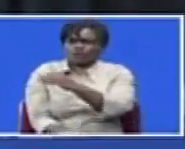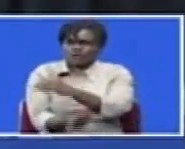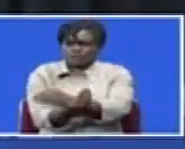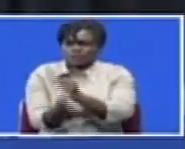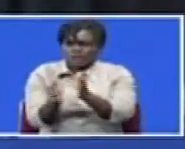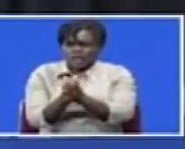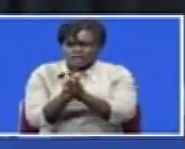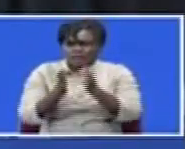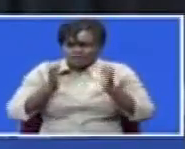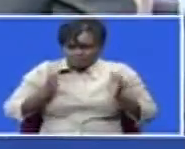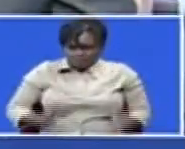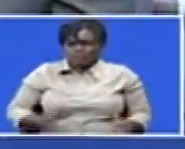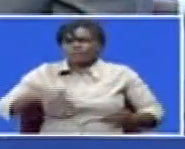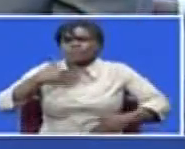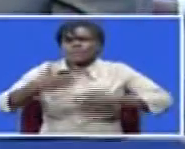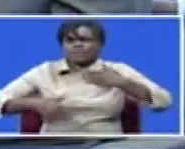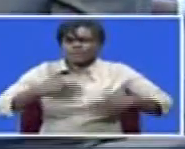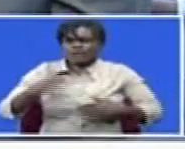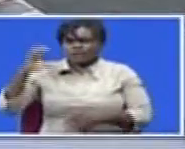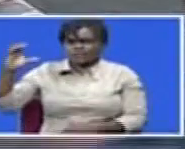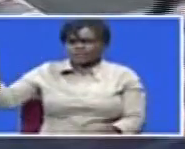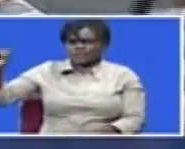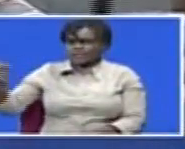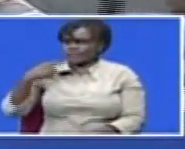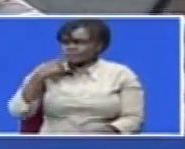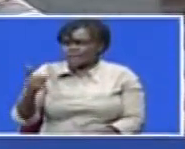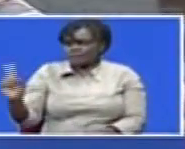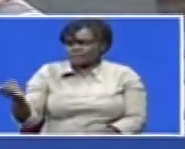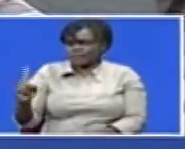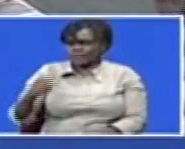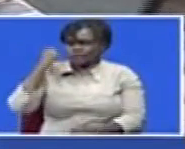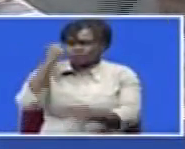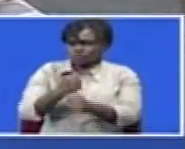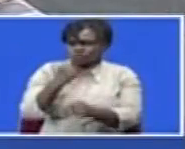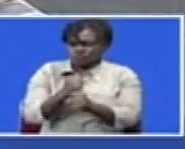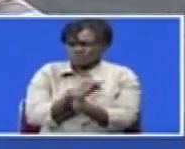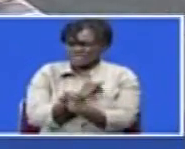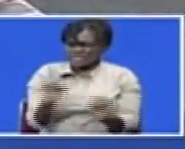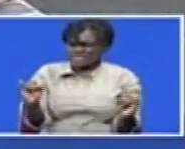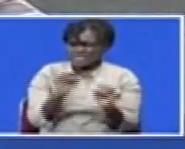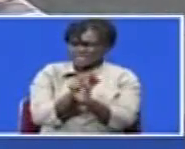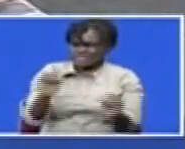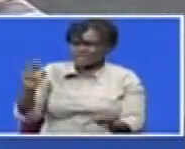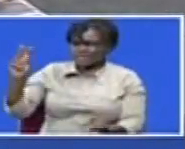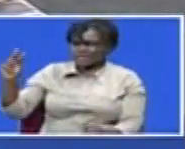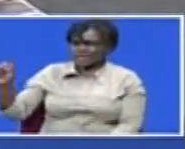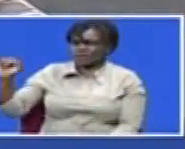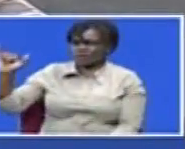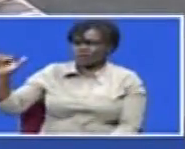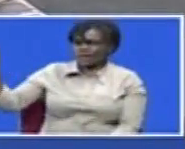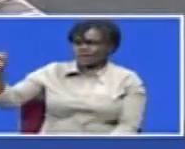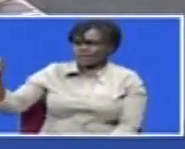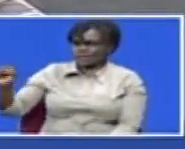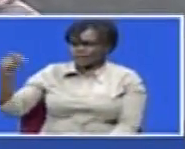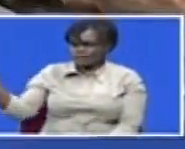ethical conduct. The CS now says our ministry will carry out an extensive cleanup of the National Youth Service in